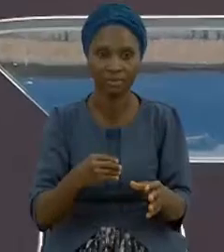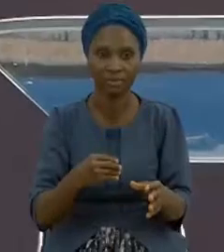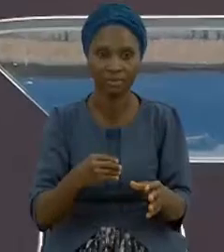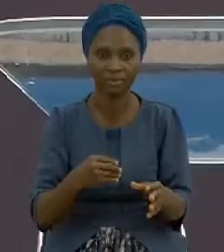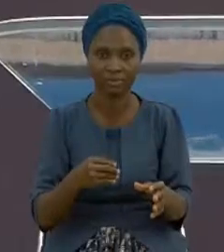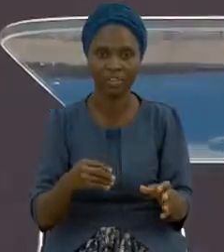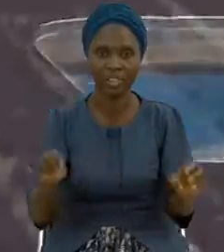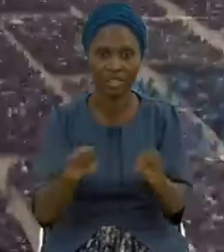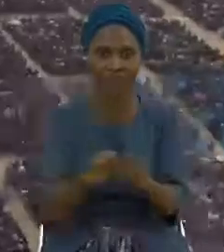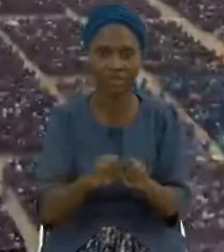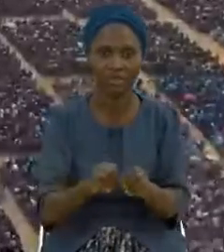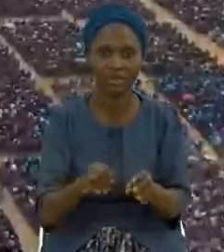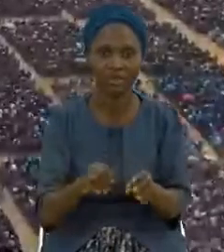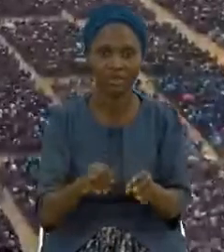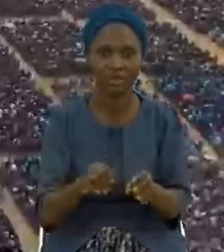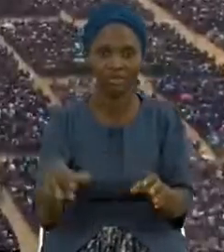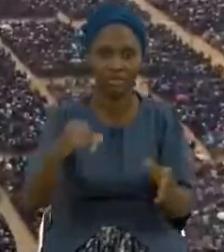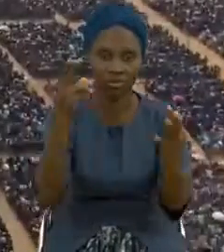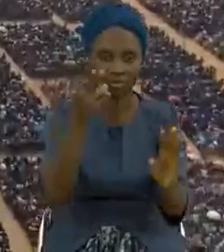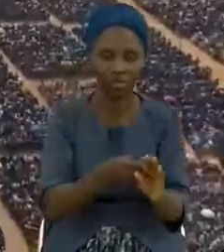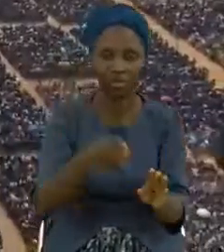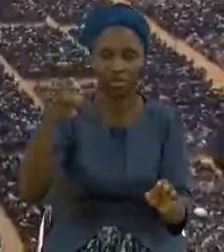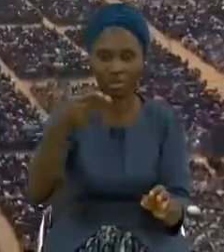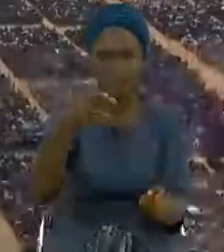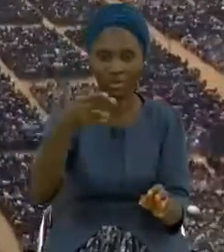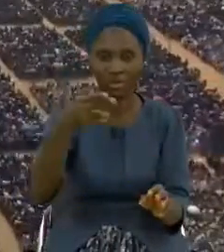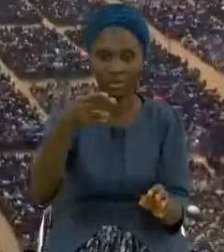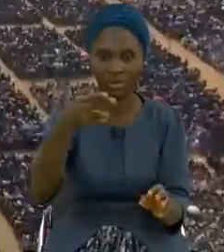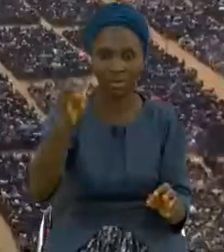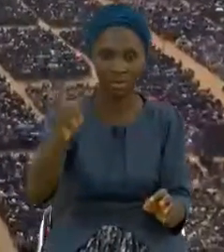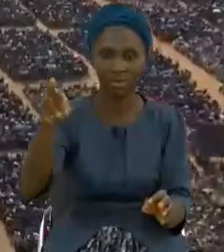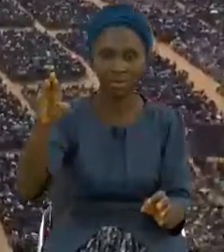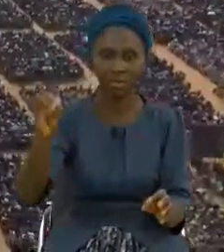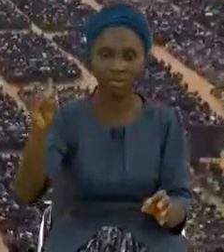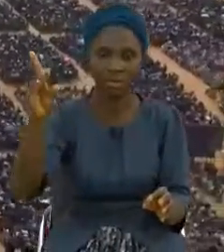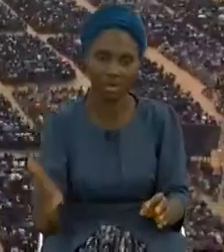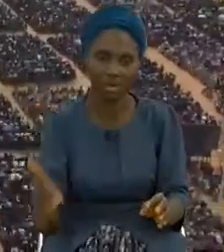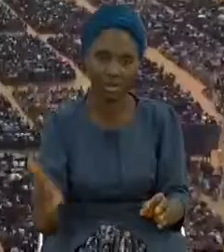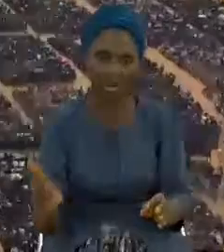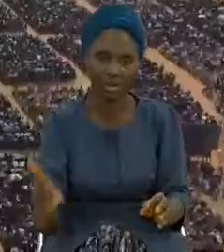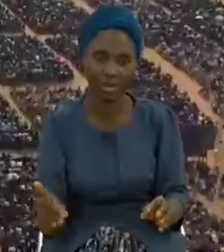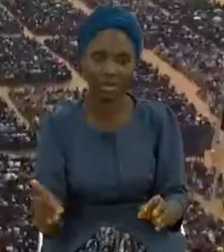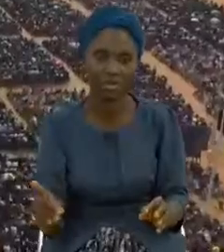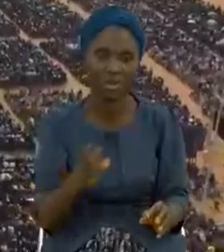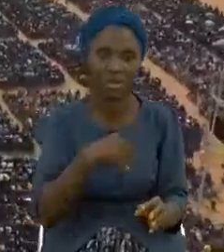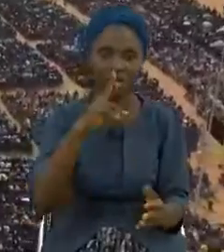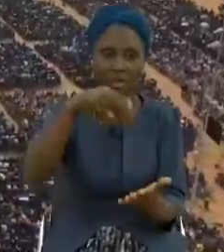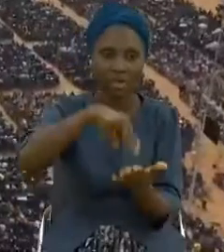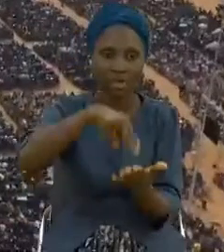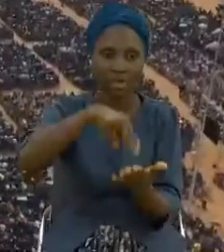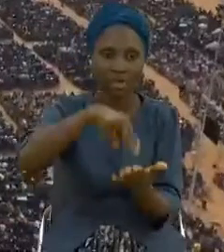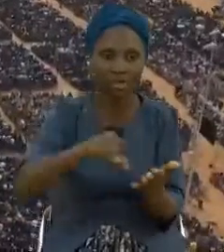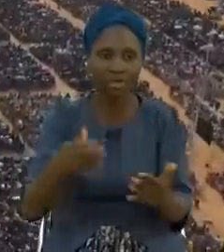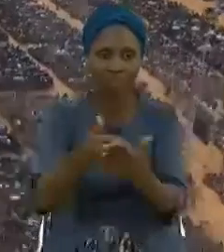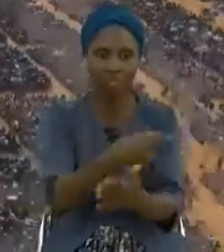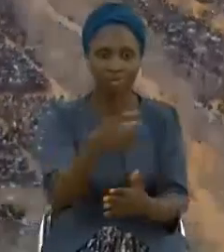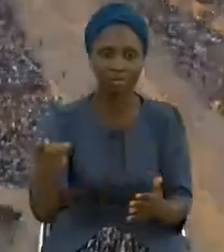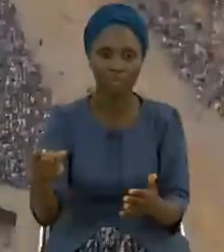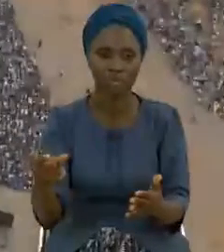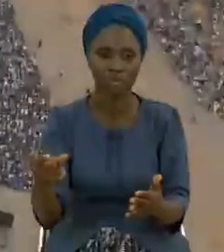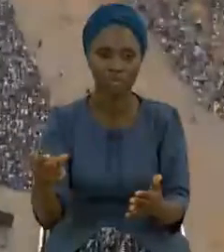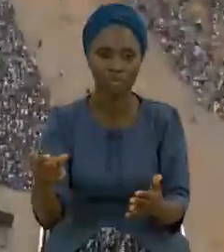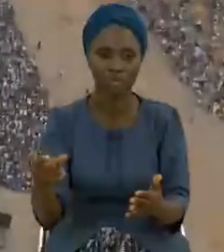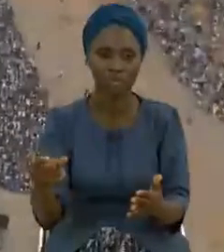they all team together and they are standing before you as a formidable Jordan, have the power of the